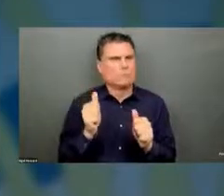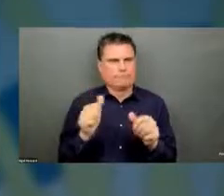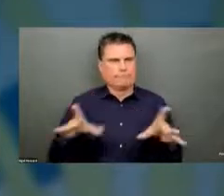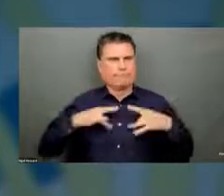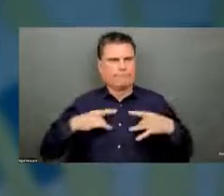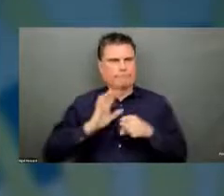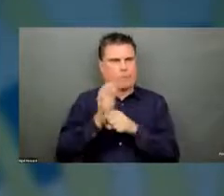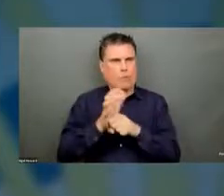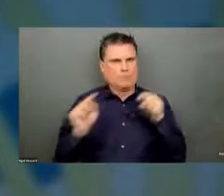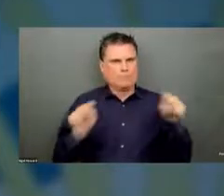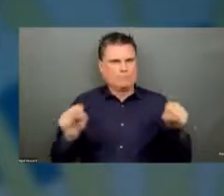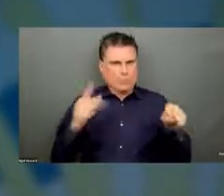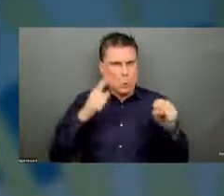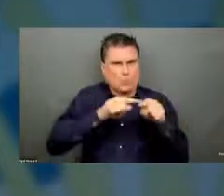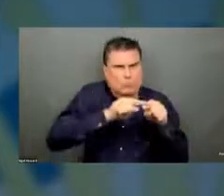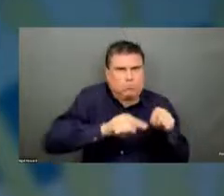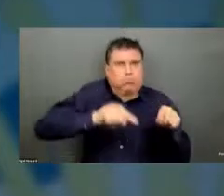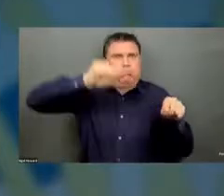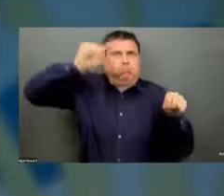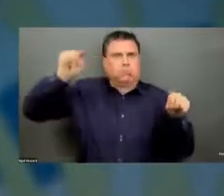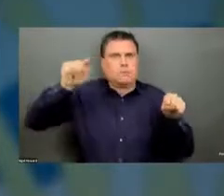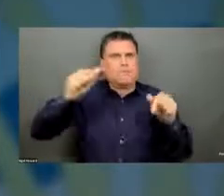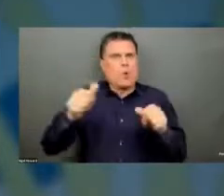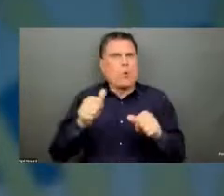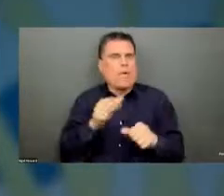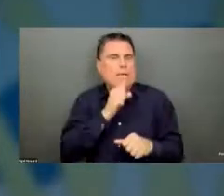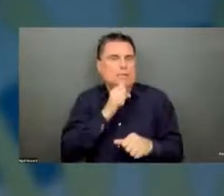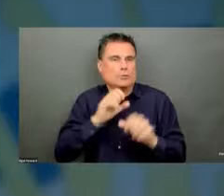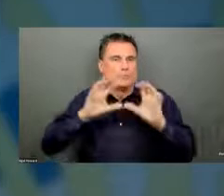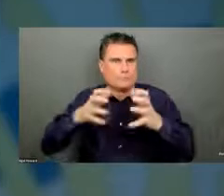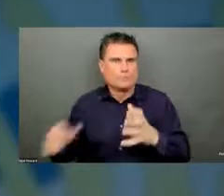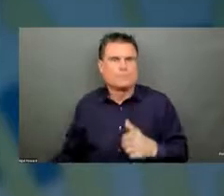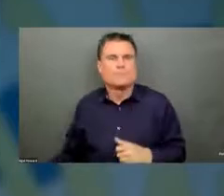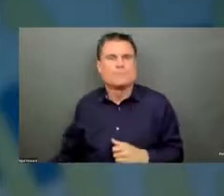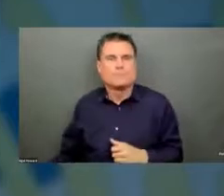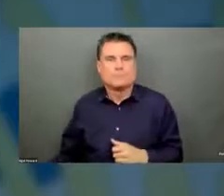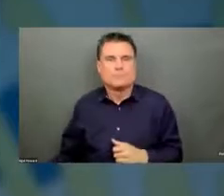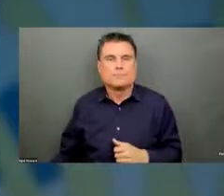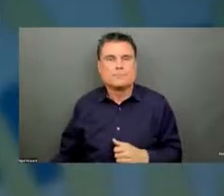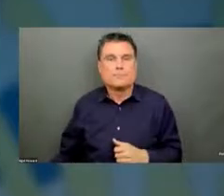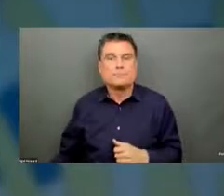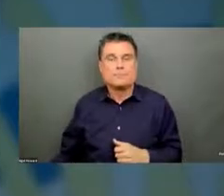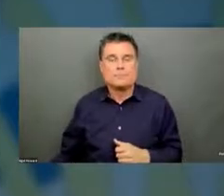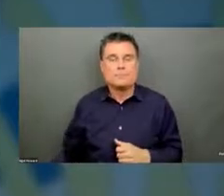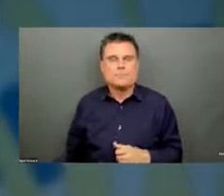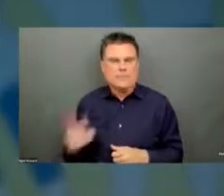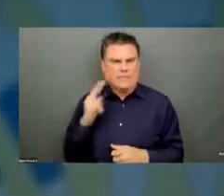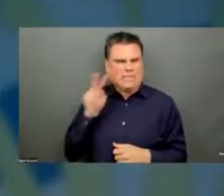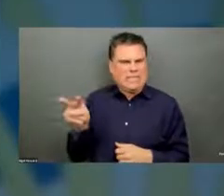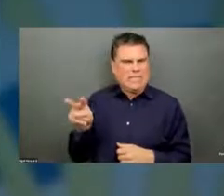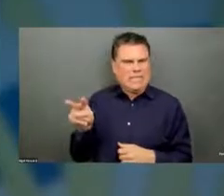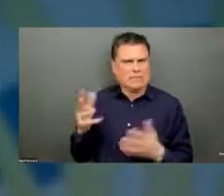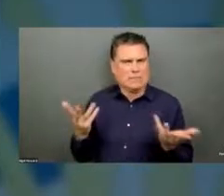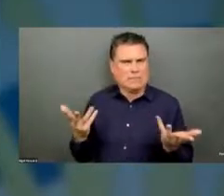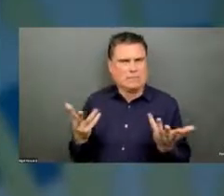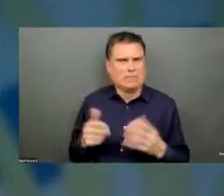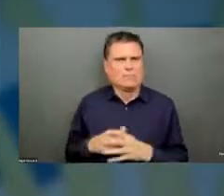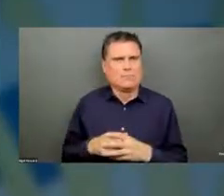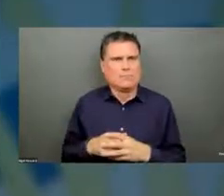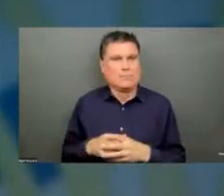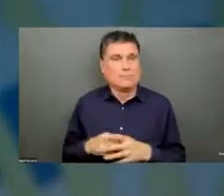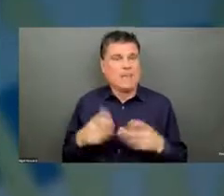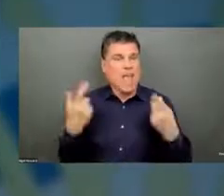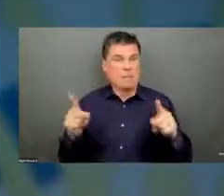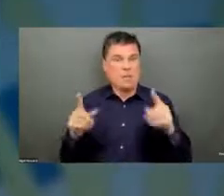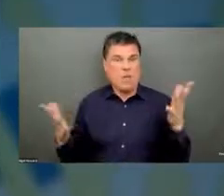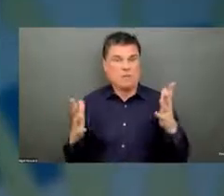seeing transmission now. The most that transmission that we're seeing occurs when people are getting together, and even